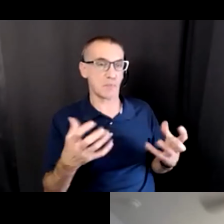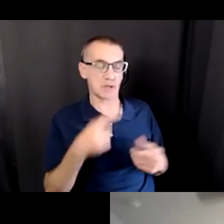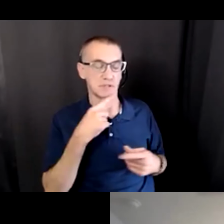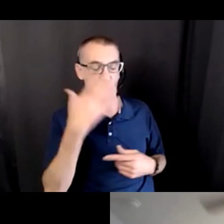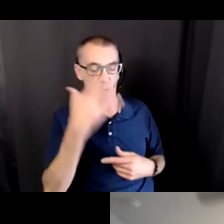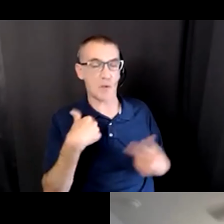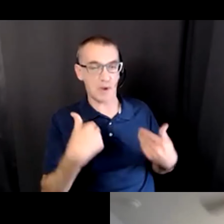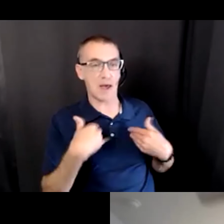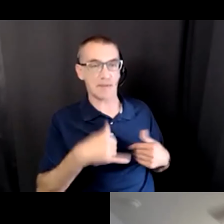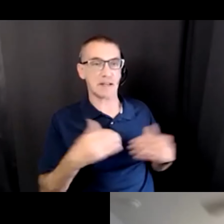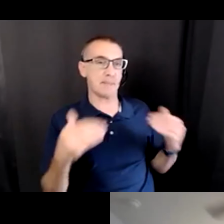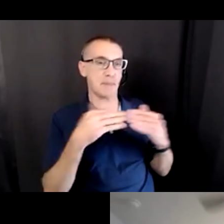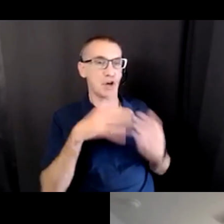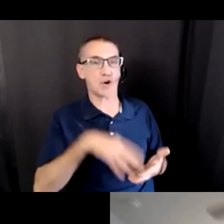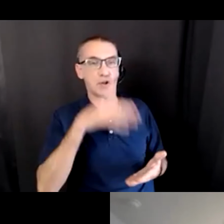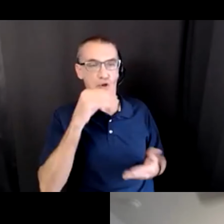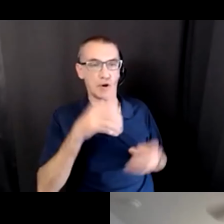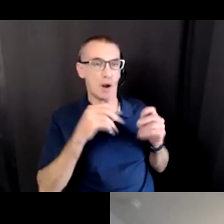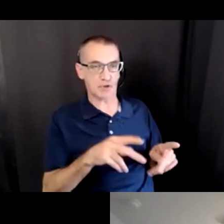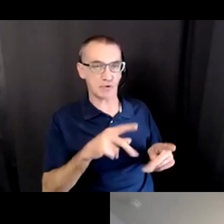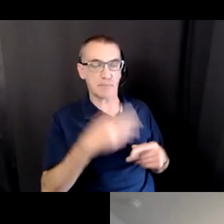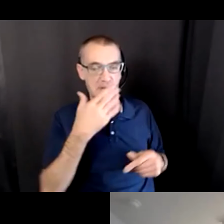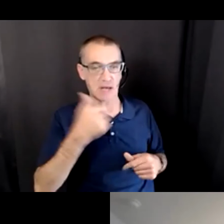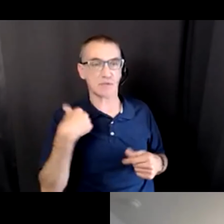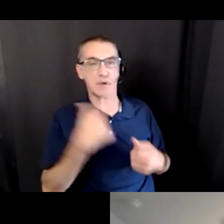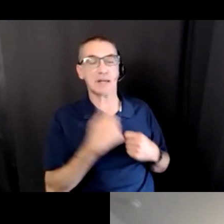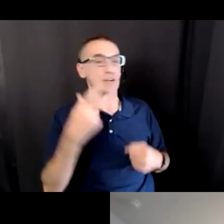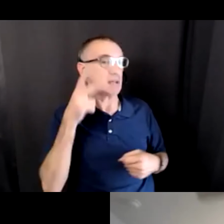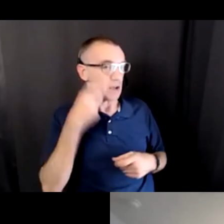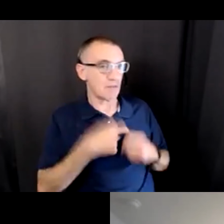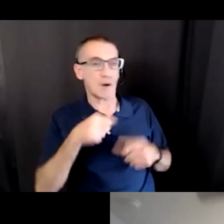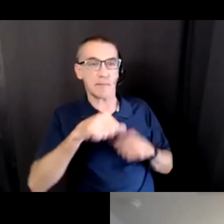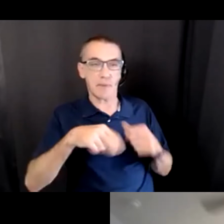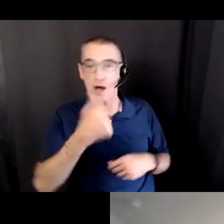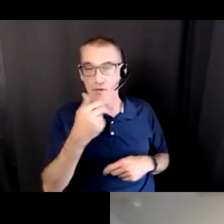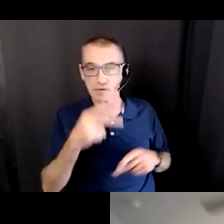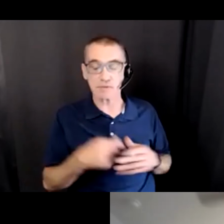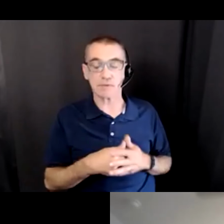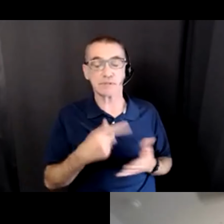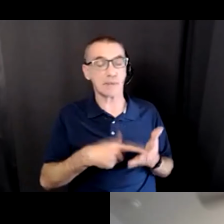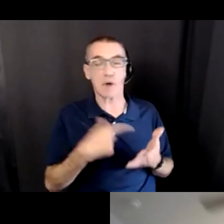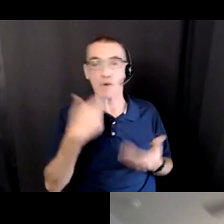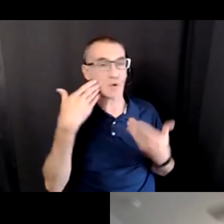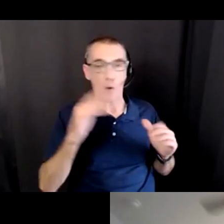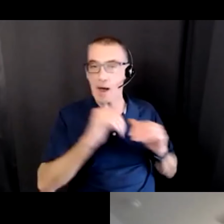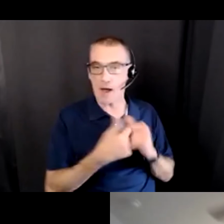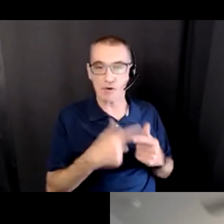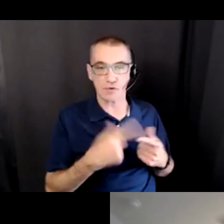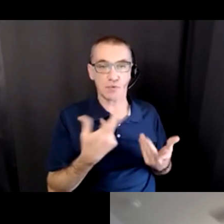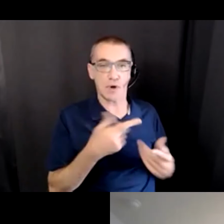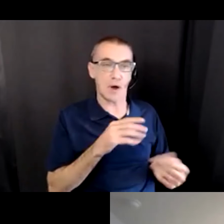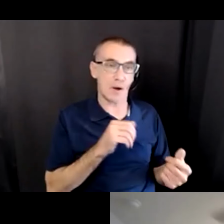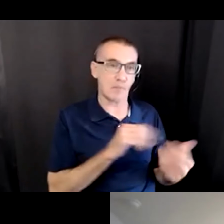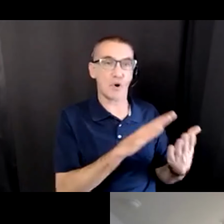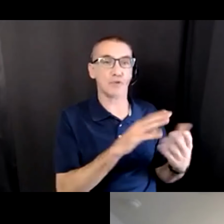have these peer learning opportunities, because we get to hear from others. Sometimes we don't know how to even approach a